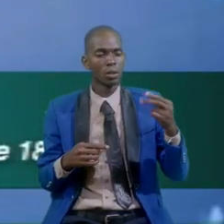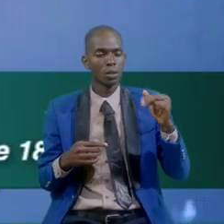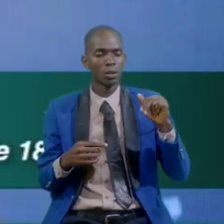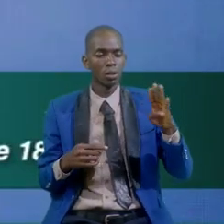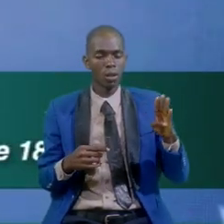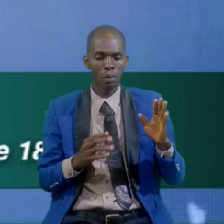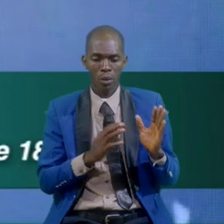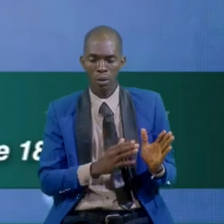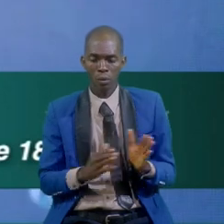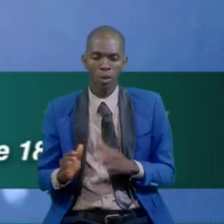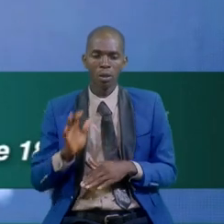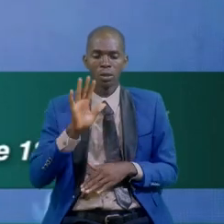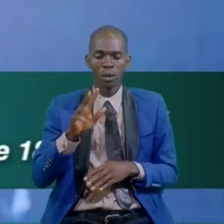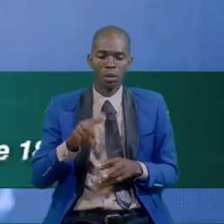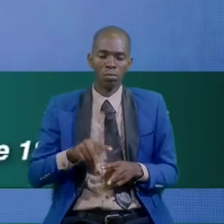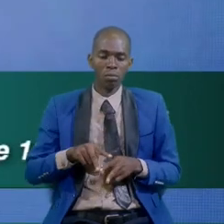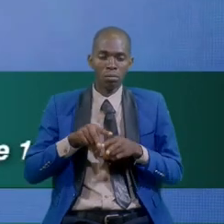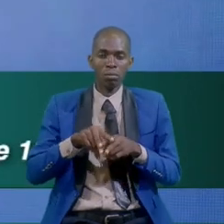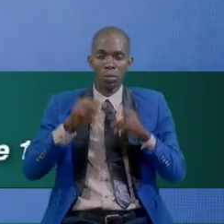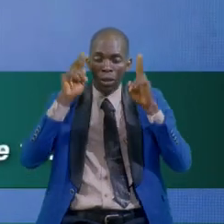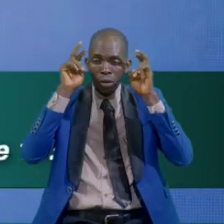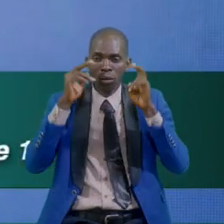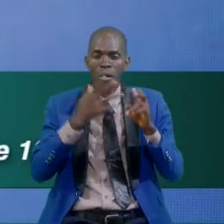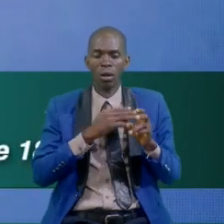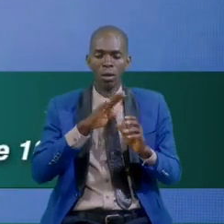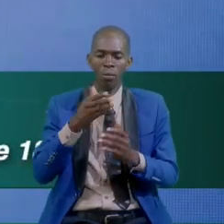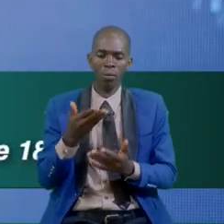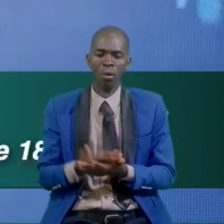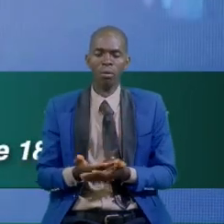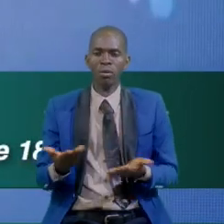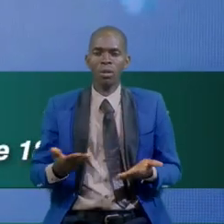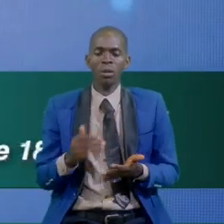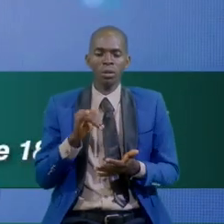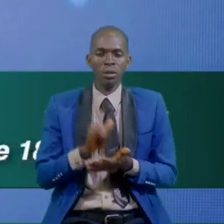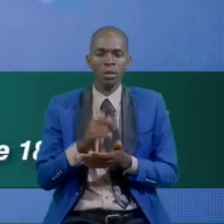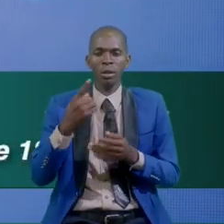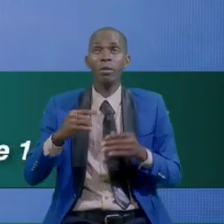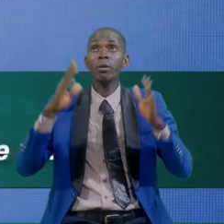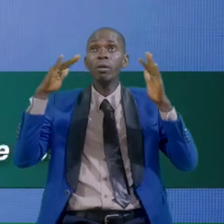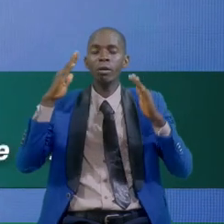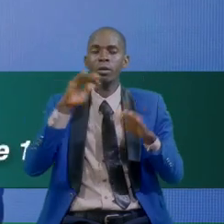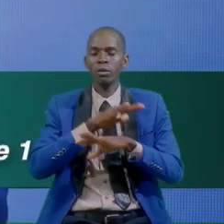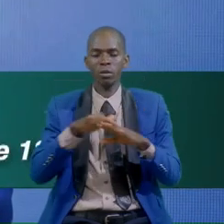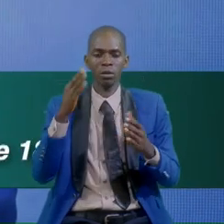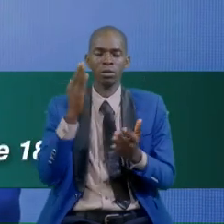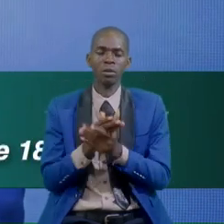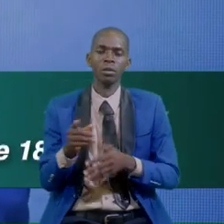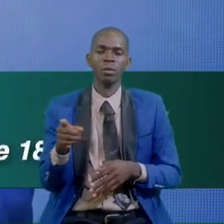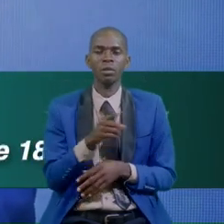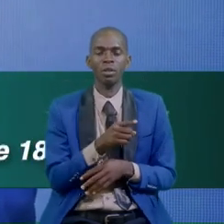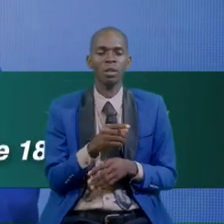thy chariot and get thee down, that the rain stop thee not. It's